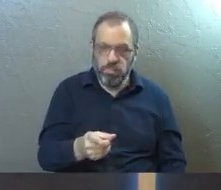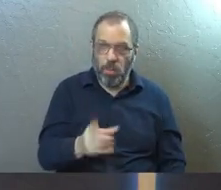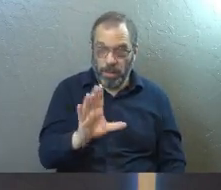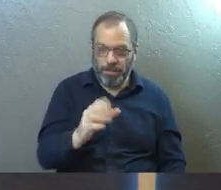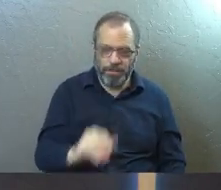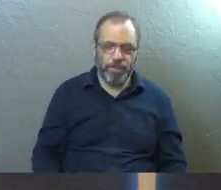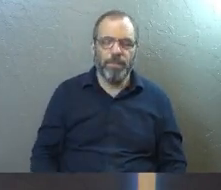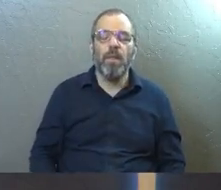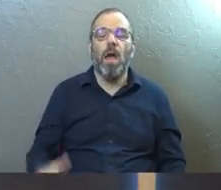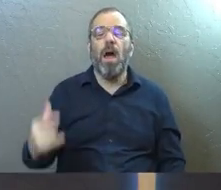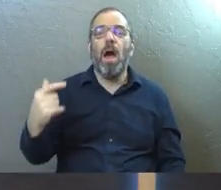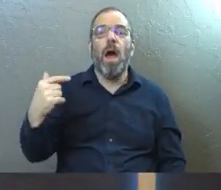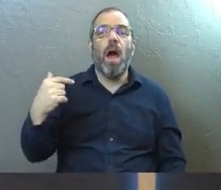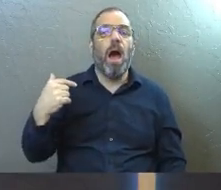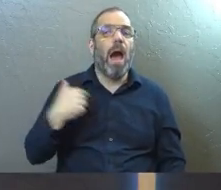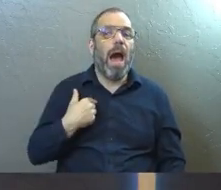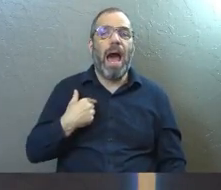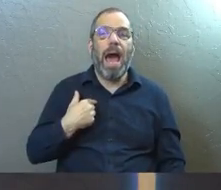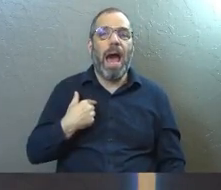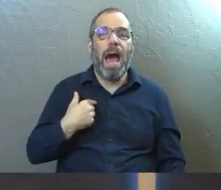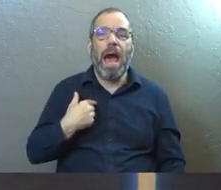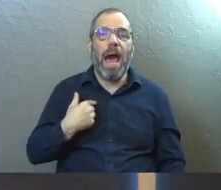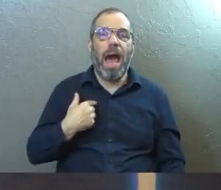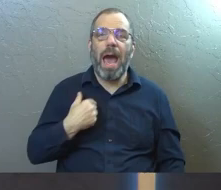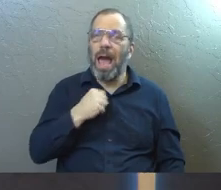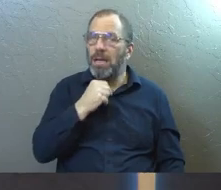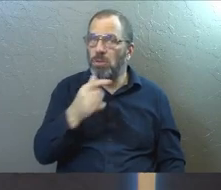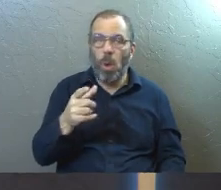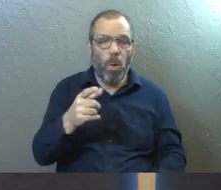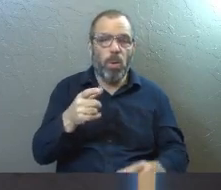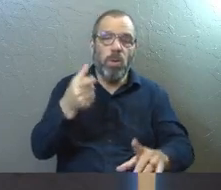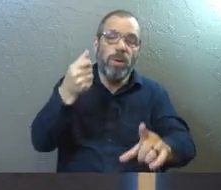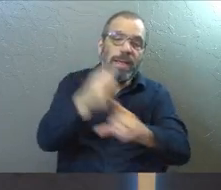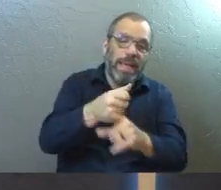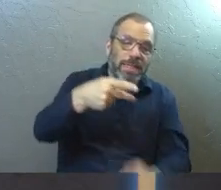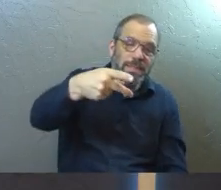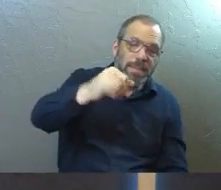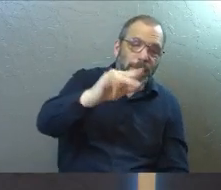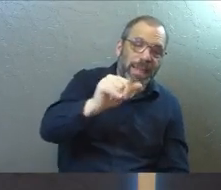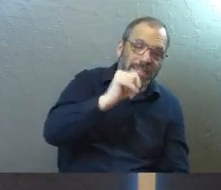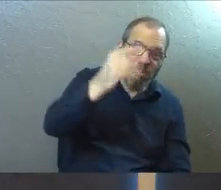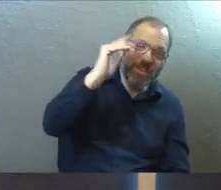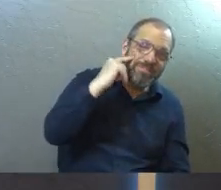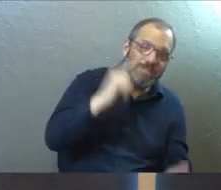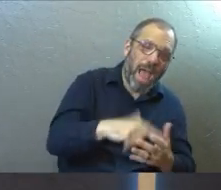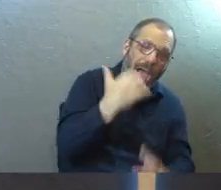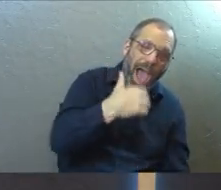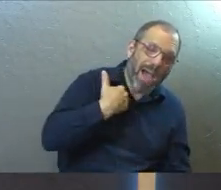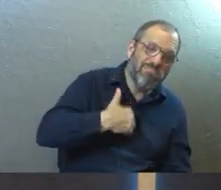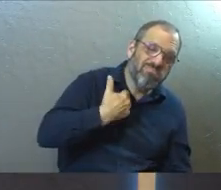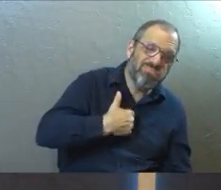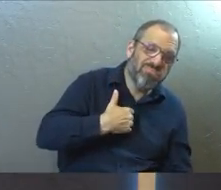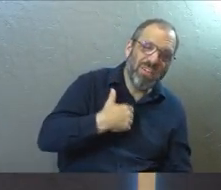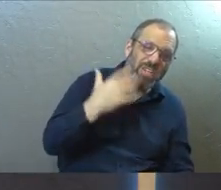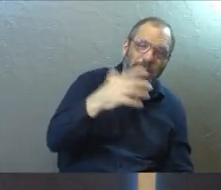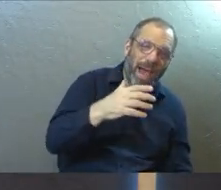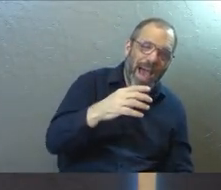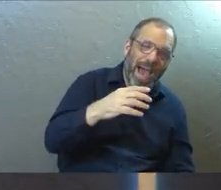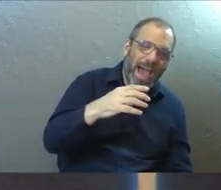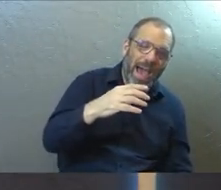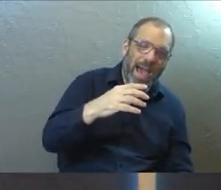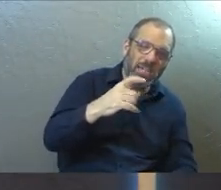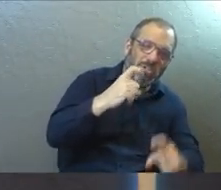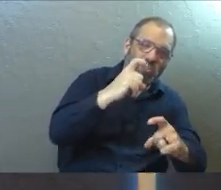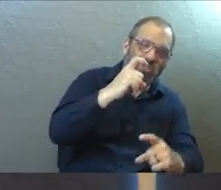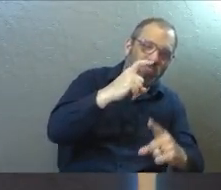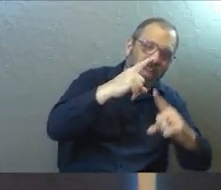faith, right? I do not cause the pins to be knocked down. I'm not the one who goes, look how good I did as a Christian. Look at my strike. You know what I mean? That's not me. That